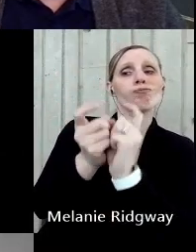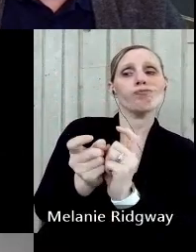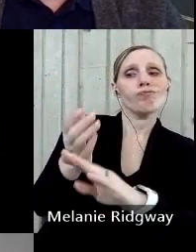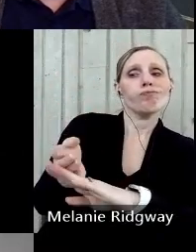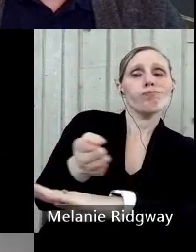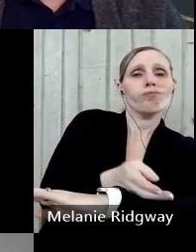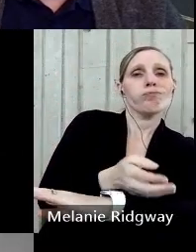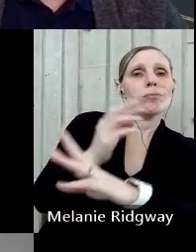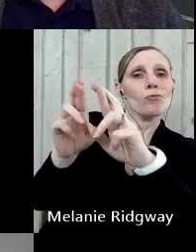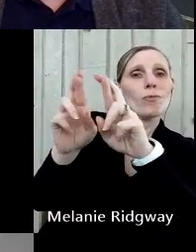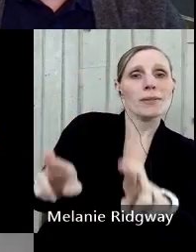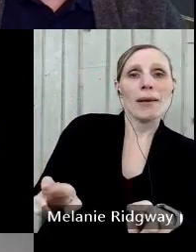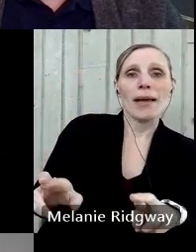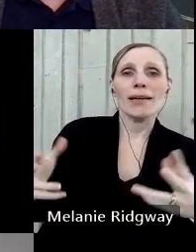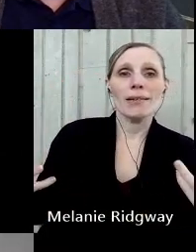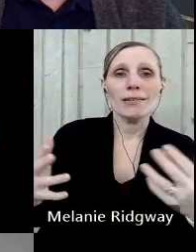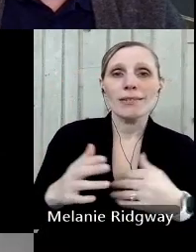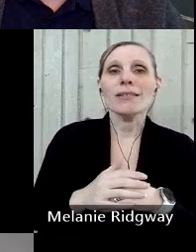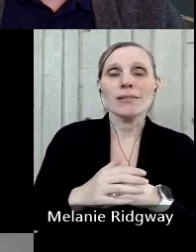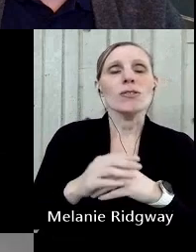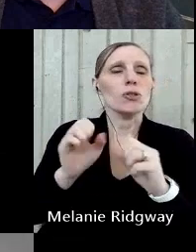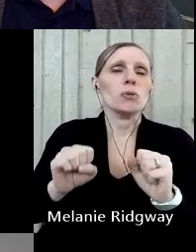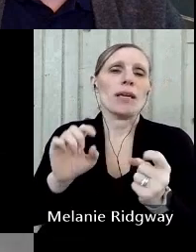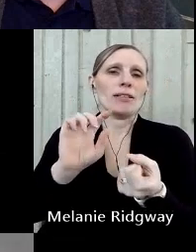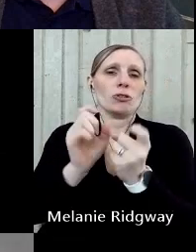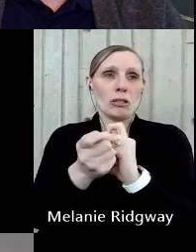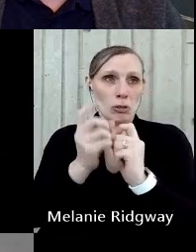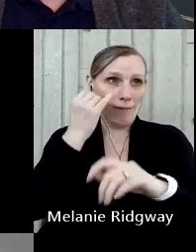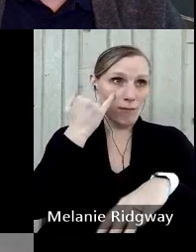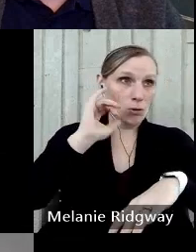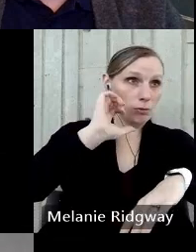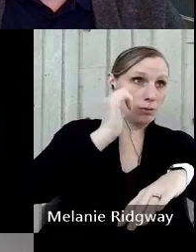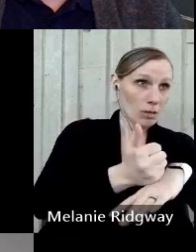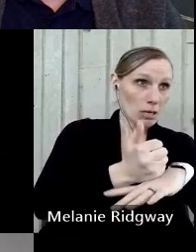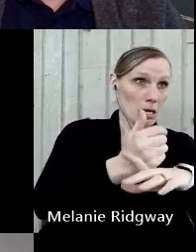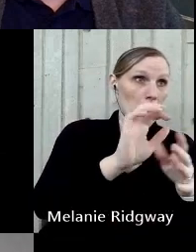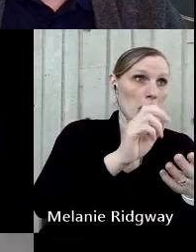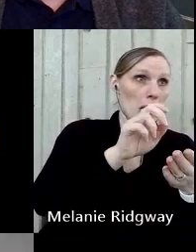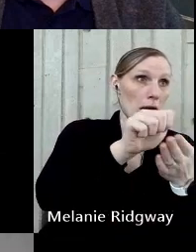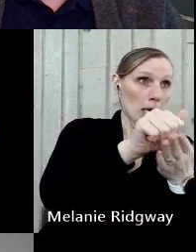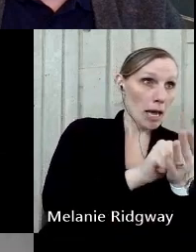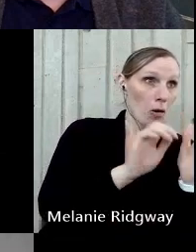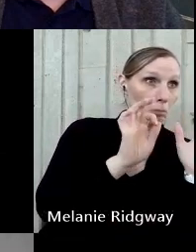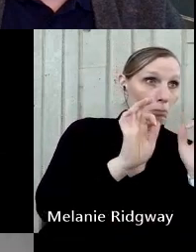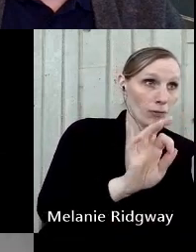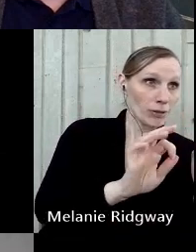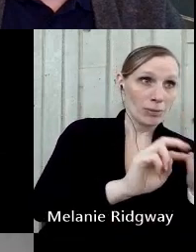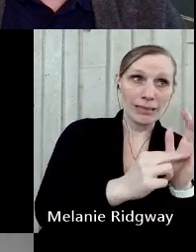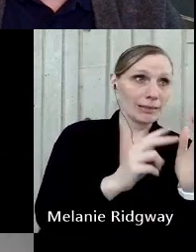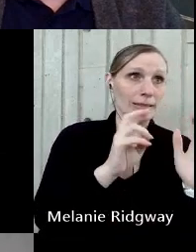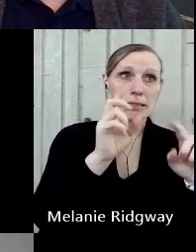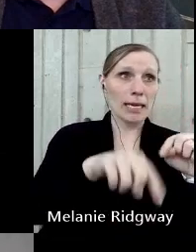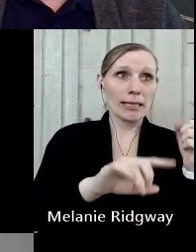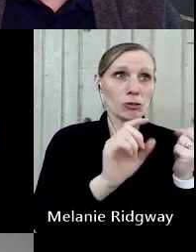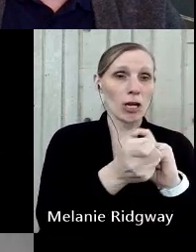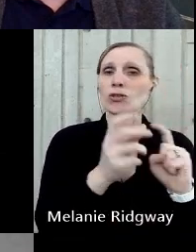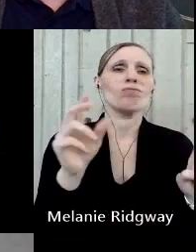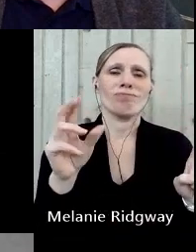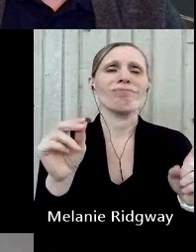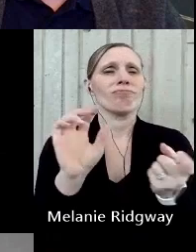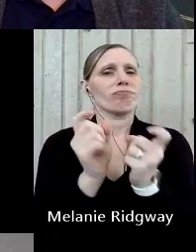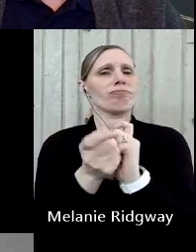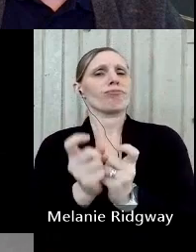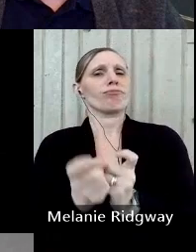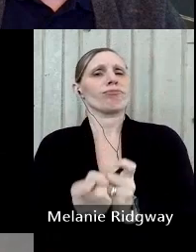not set in stone as soon as you click save. It's very you have the ability to modify